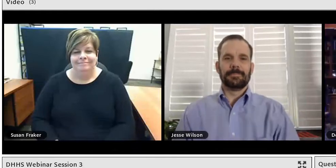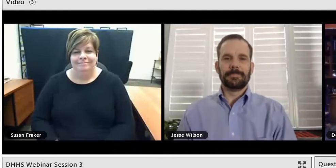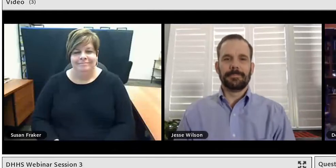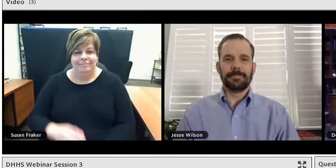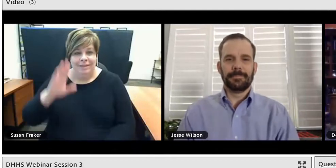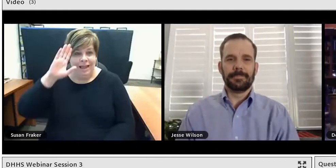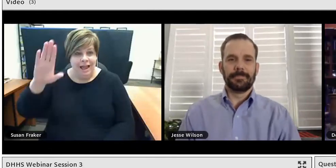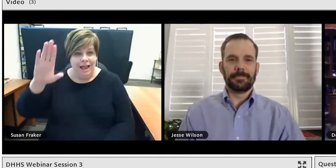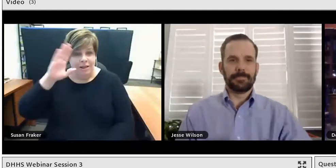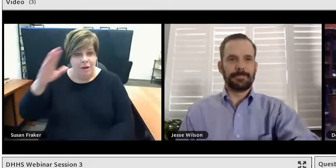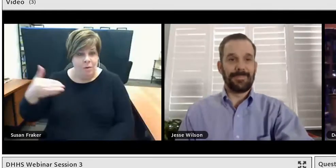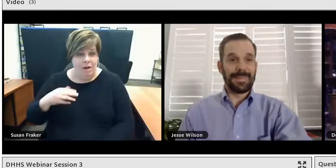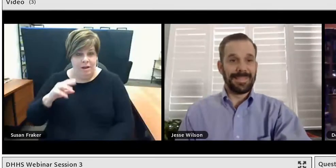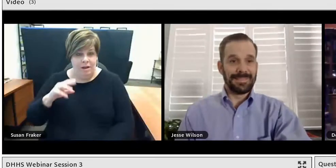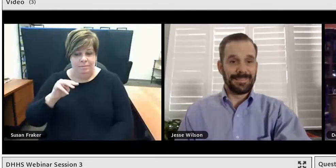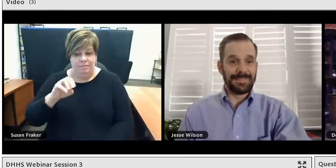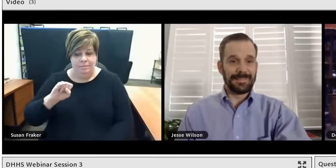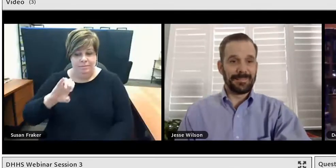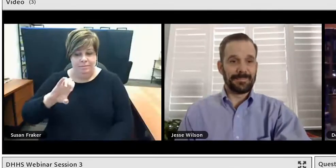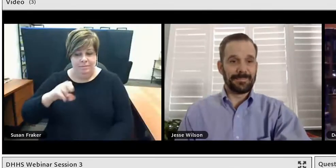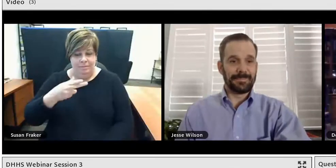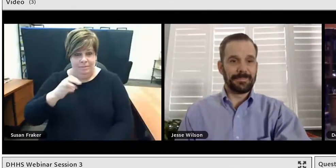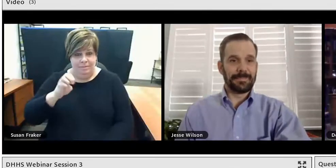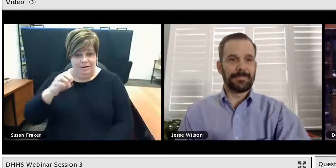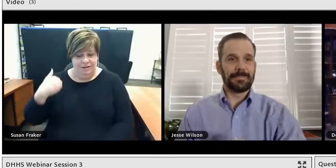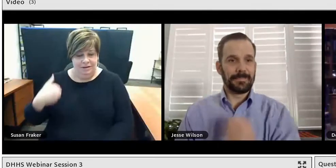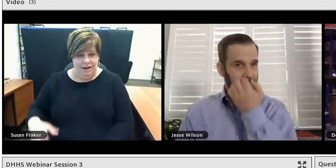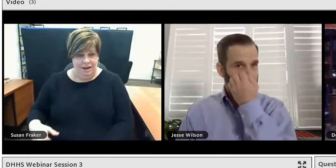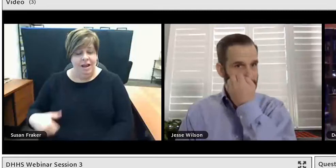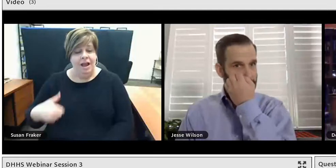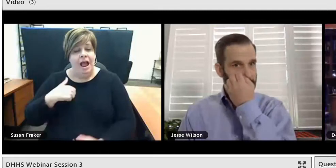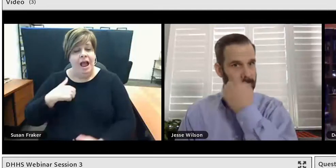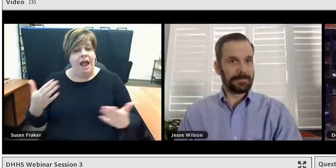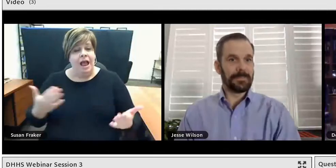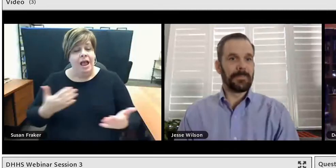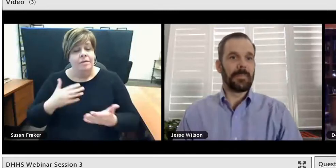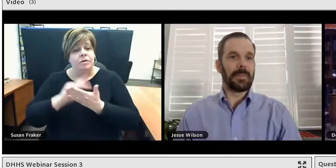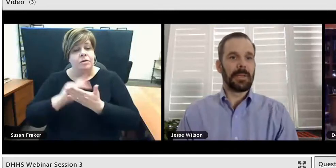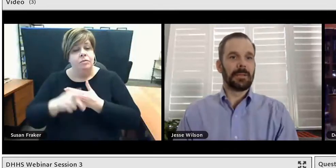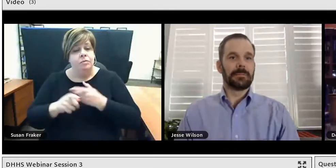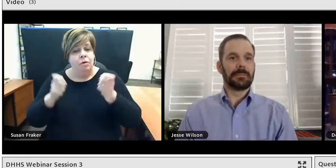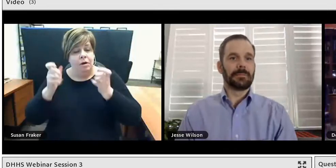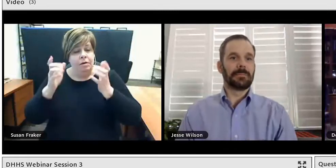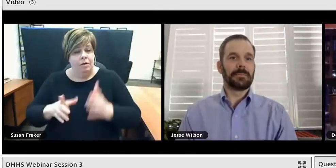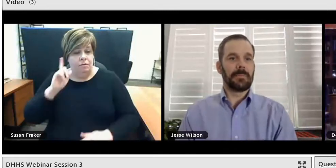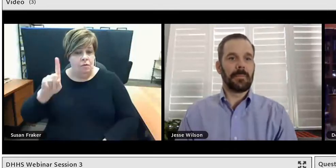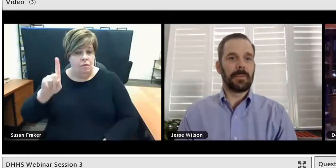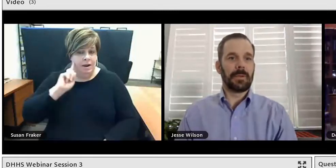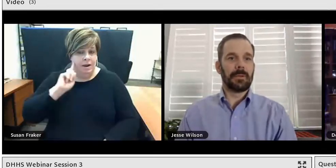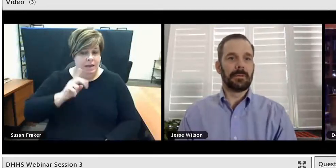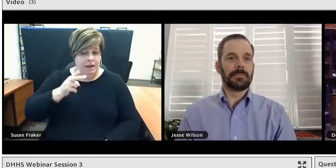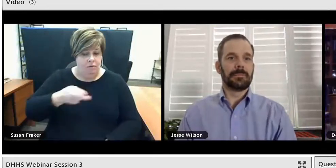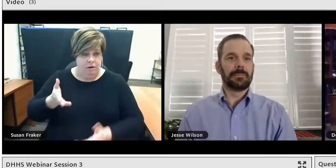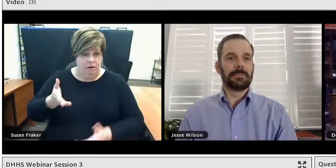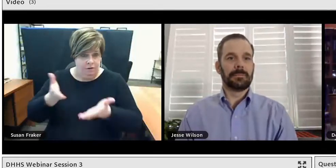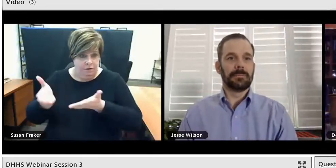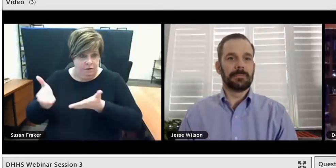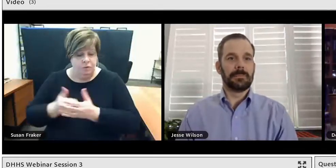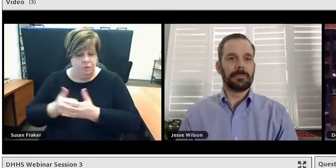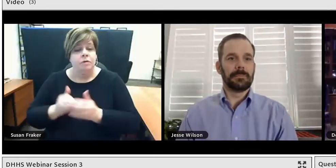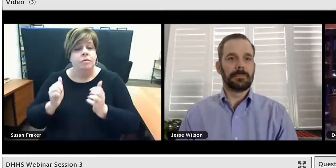Hello, welcome everyone. My name is Michelle Niehaus, and I am the Program Administrator for Deaf and Hard of Hearing Services with